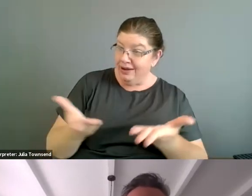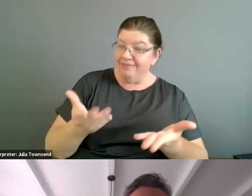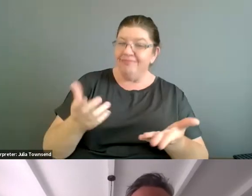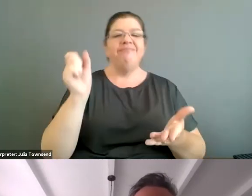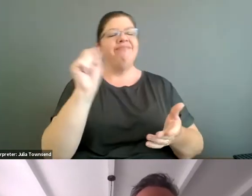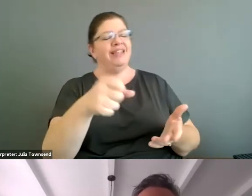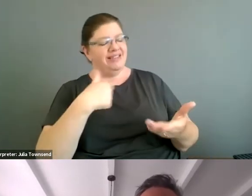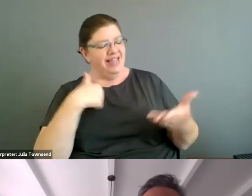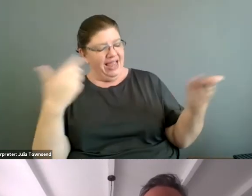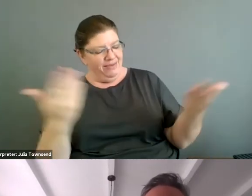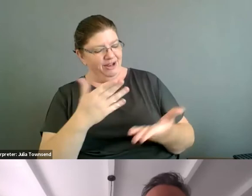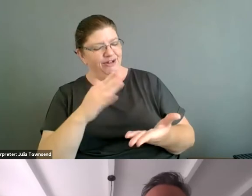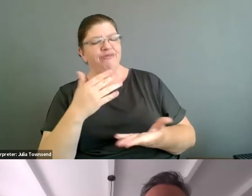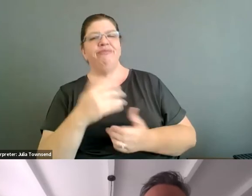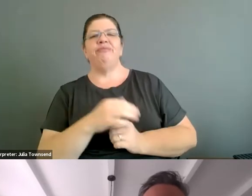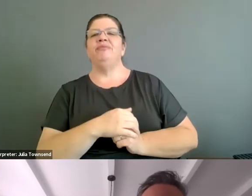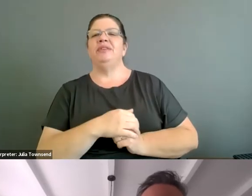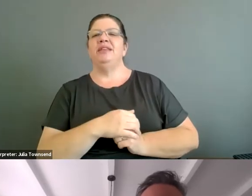Hi.